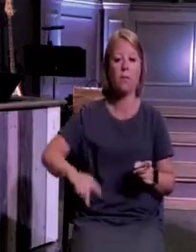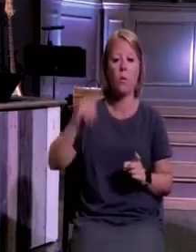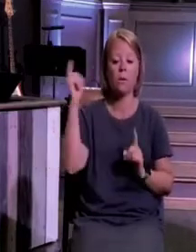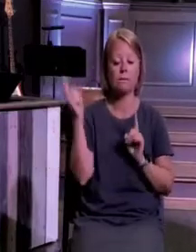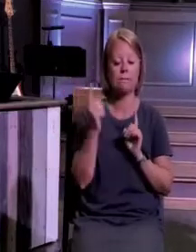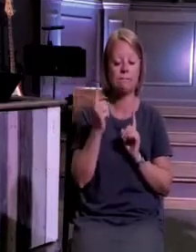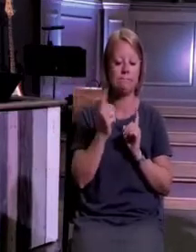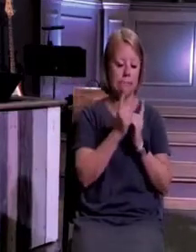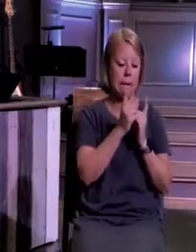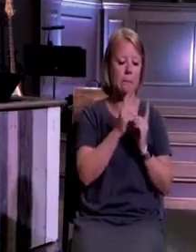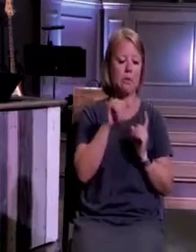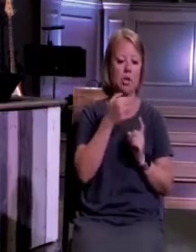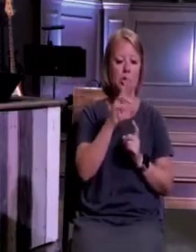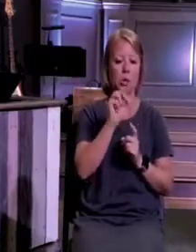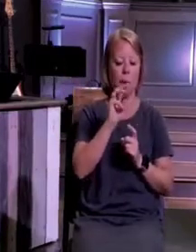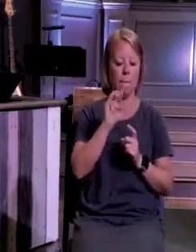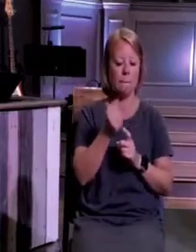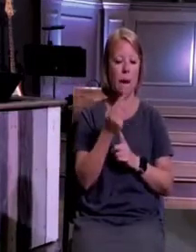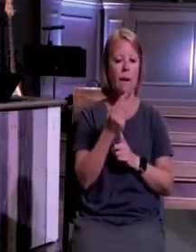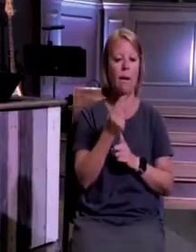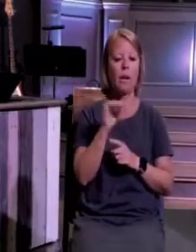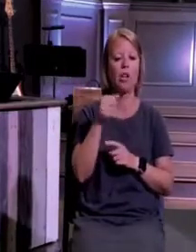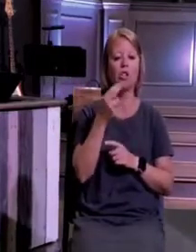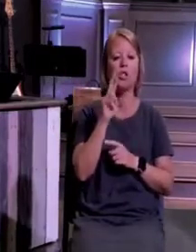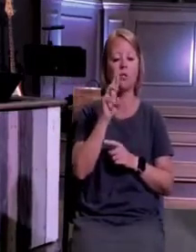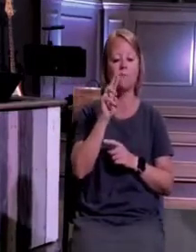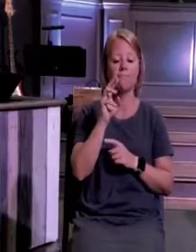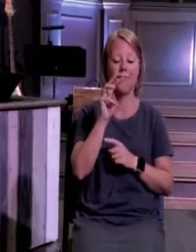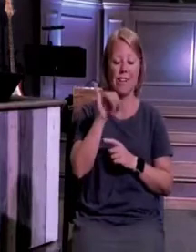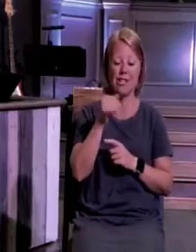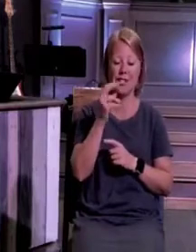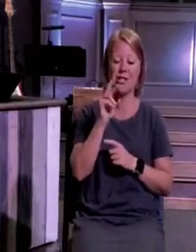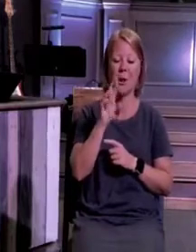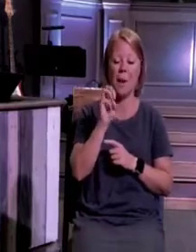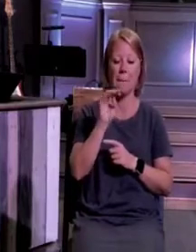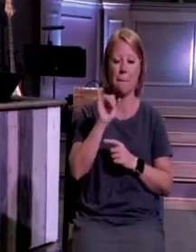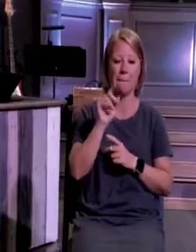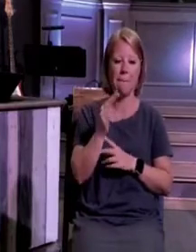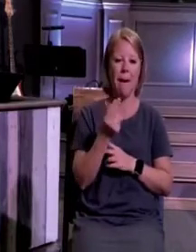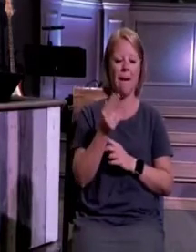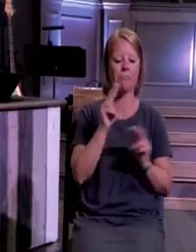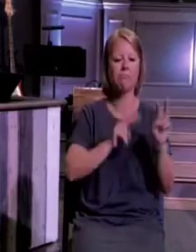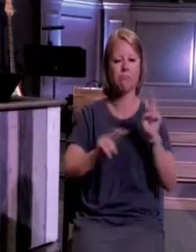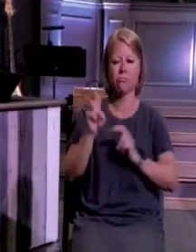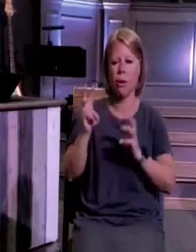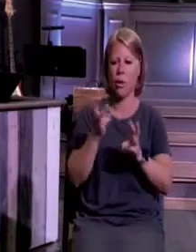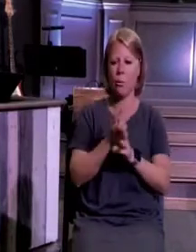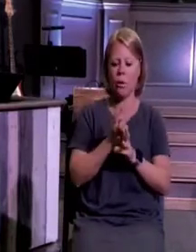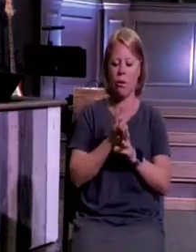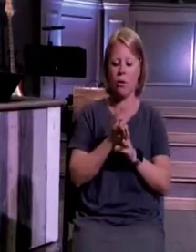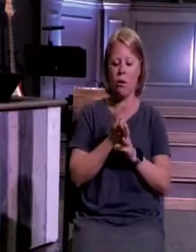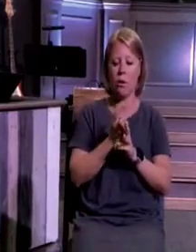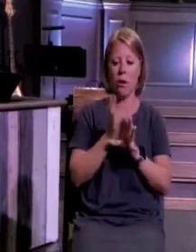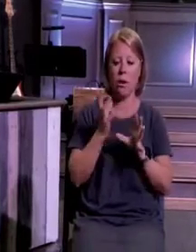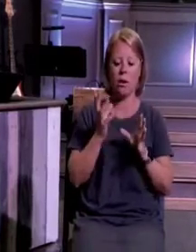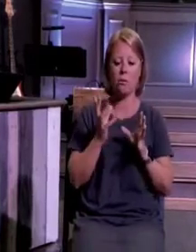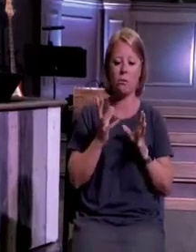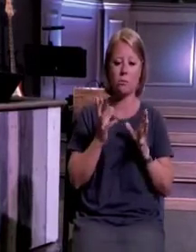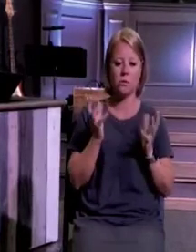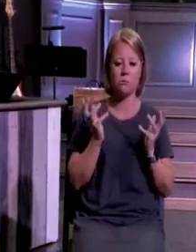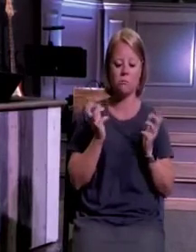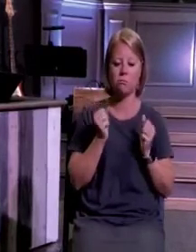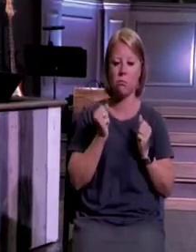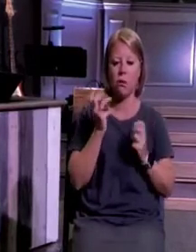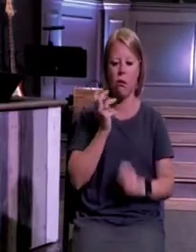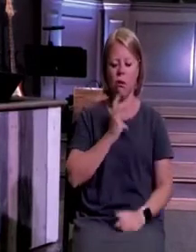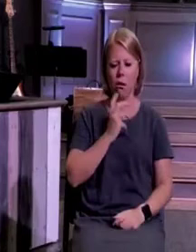Jeremiah. As Jeremiah looked around the world that he lived in, he was vexed in his spirit